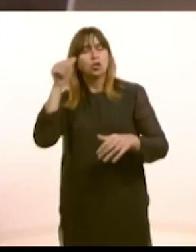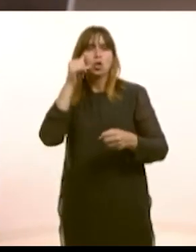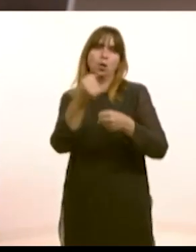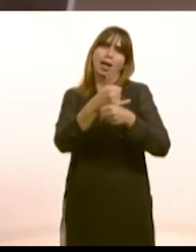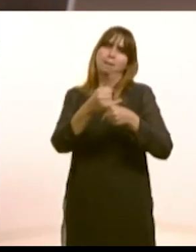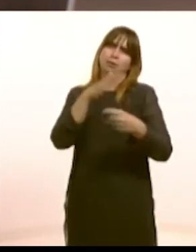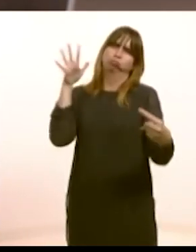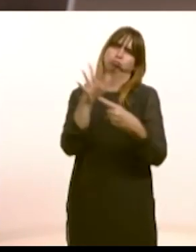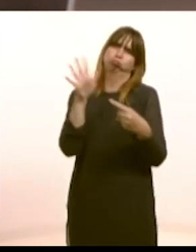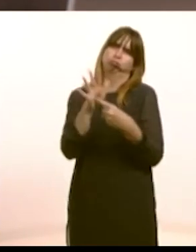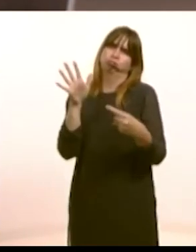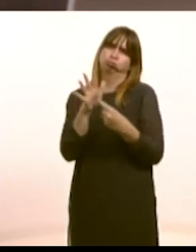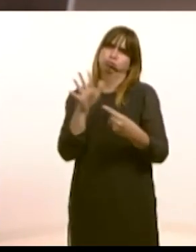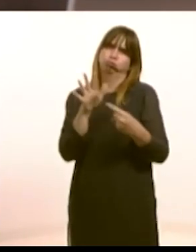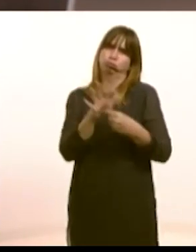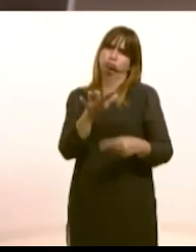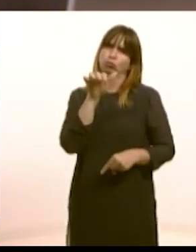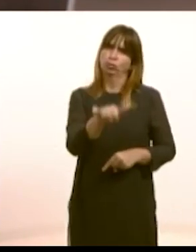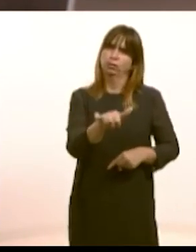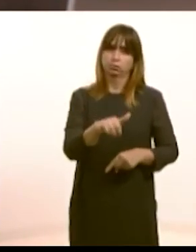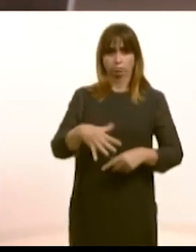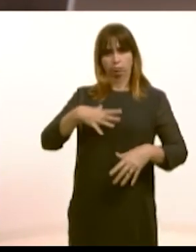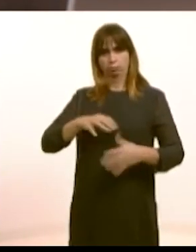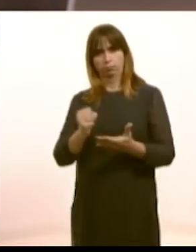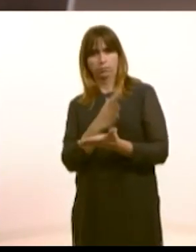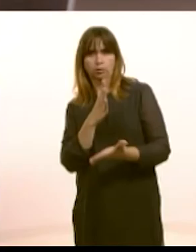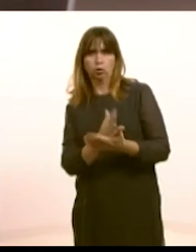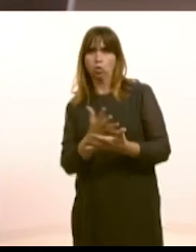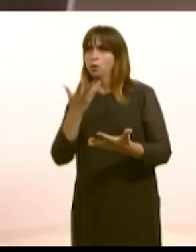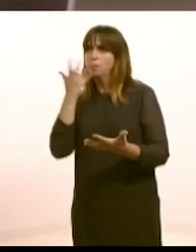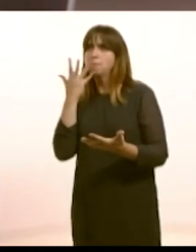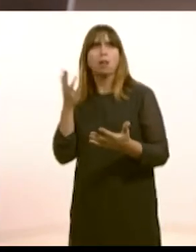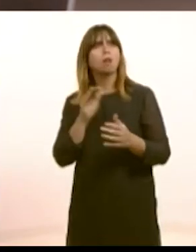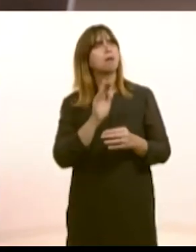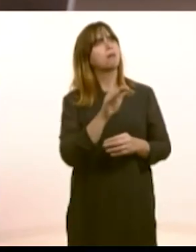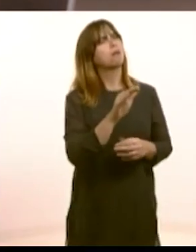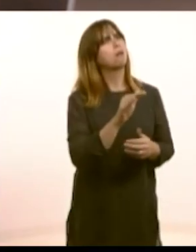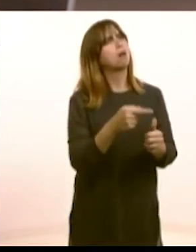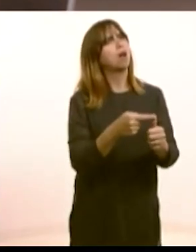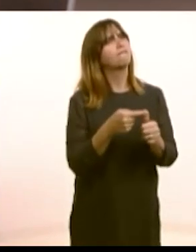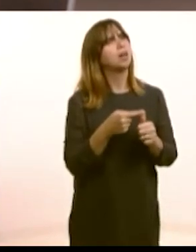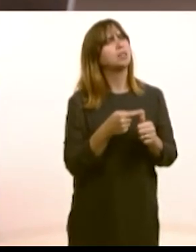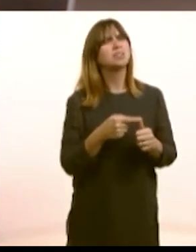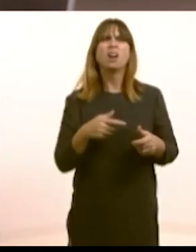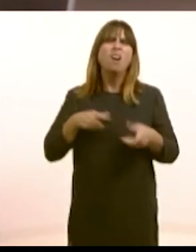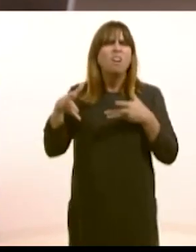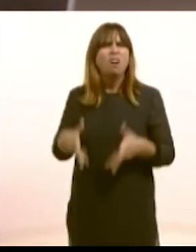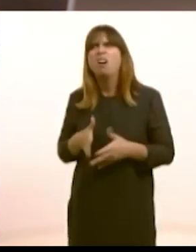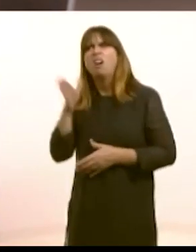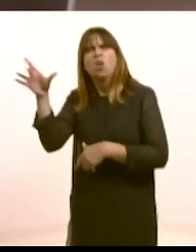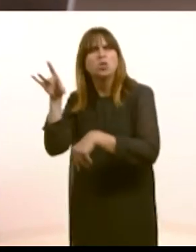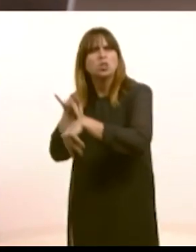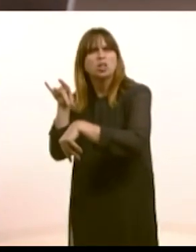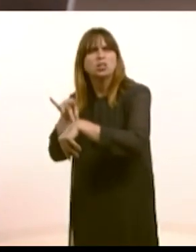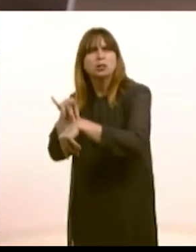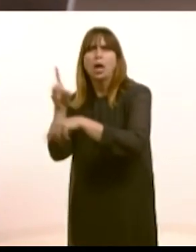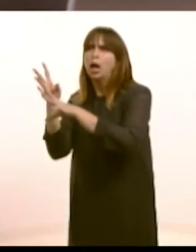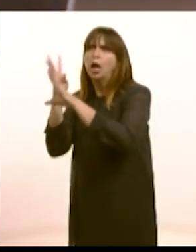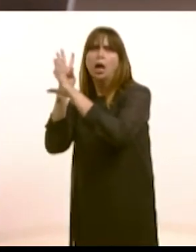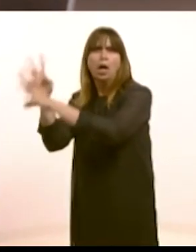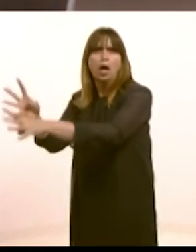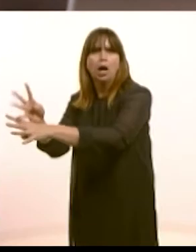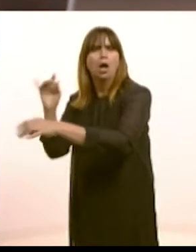a vitally important role in ensuring that people receive advice without having to go to see their GPs. And, of course, we would